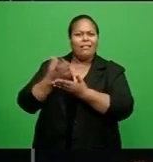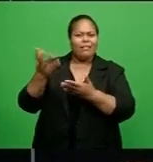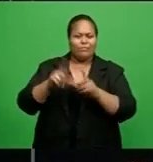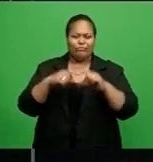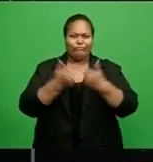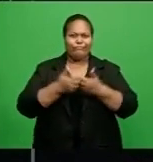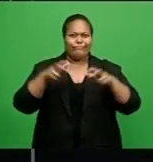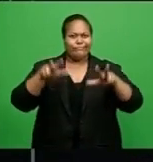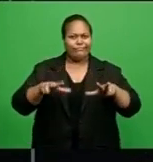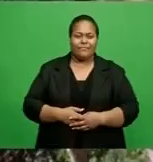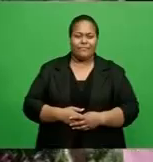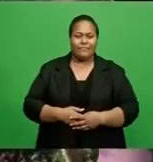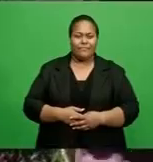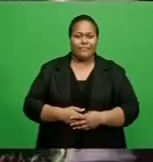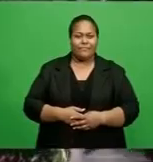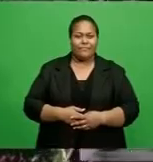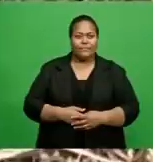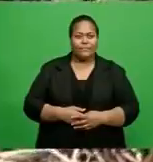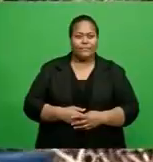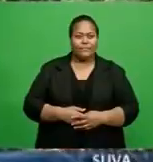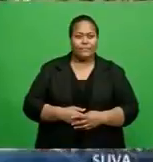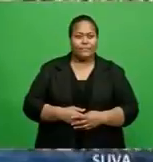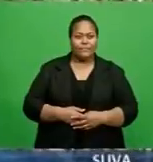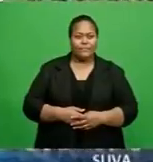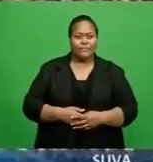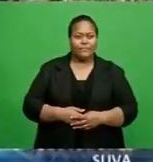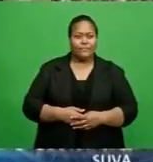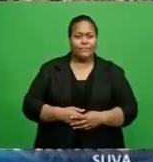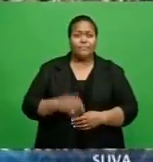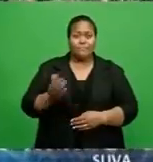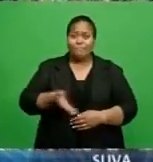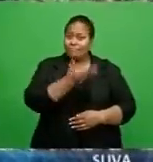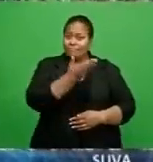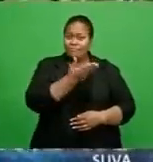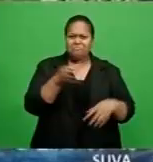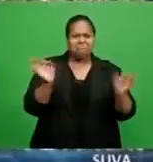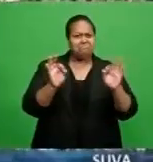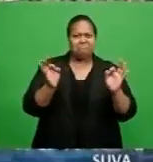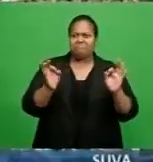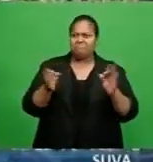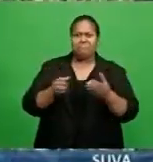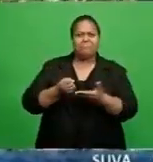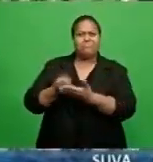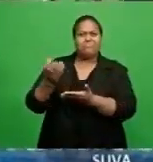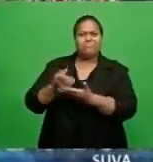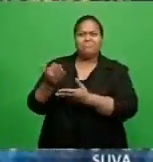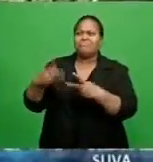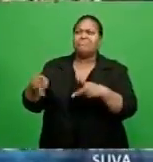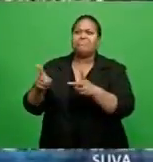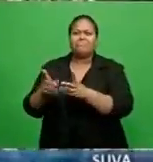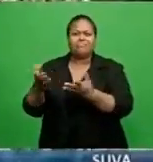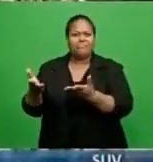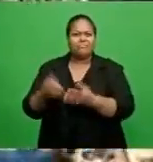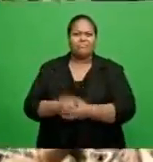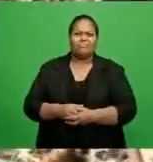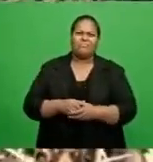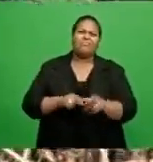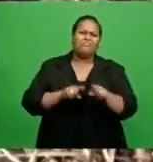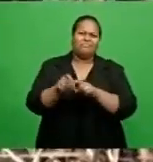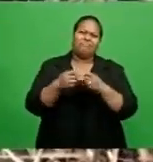Boiler reports. These farmers had no market to sell their produce, and most of these used to go to